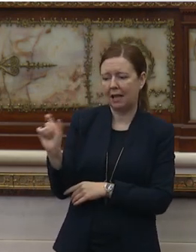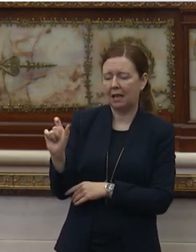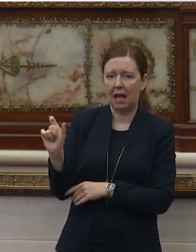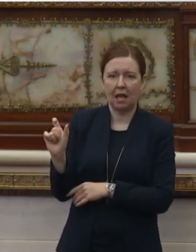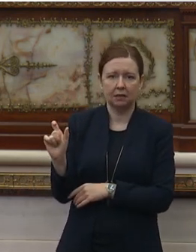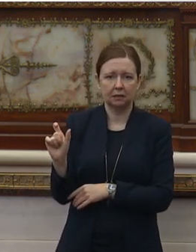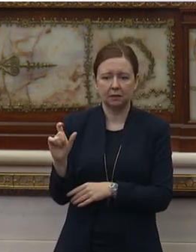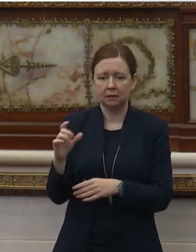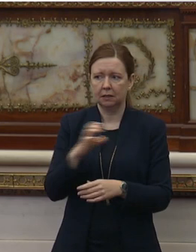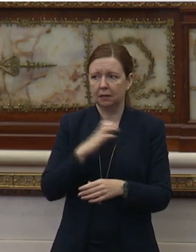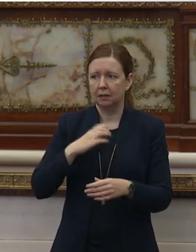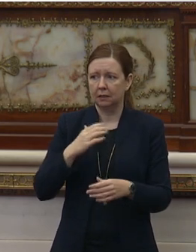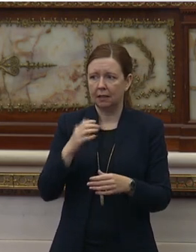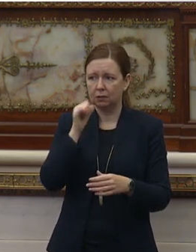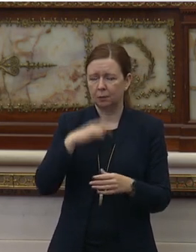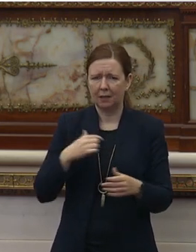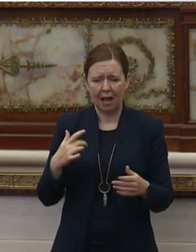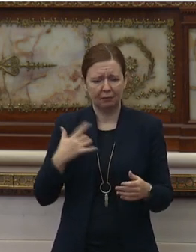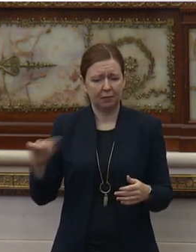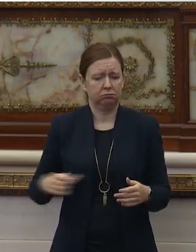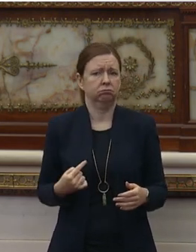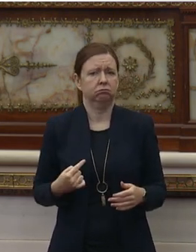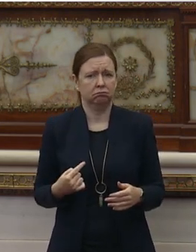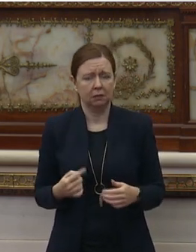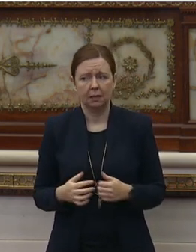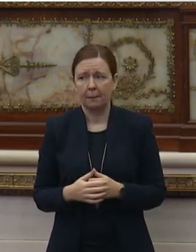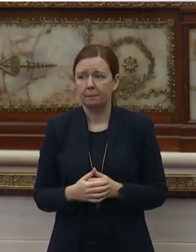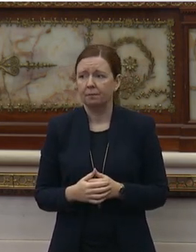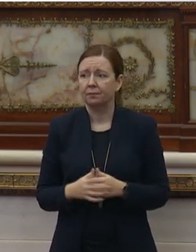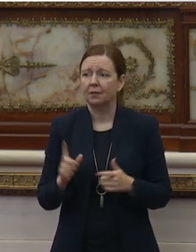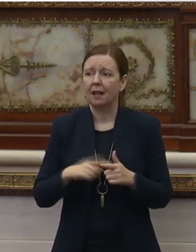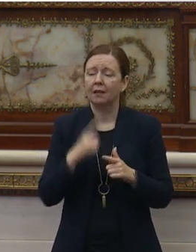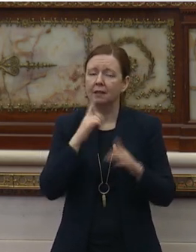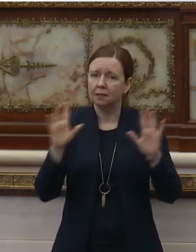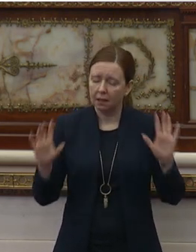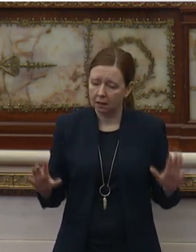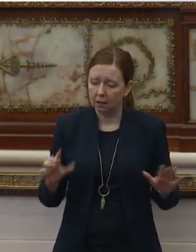on this, I take it a little personal. And then I said,